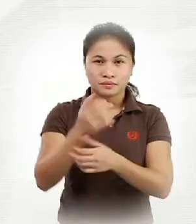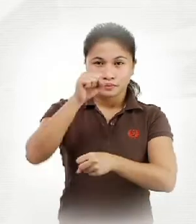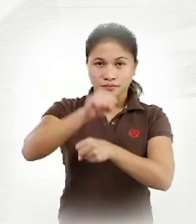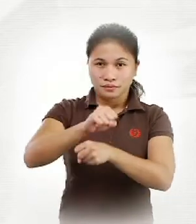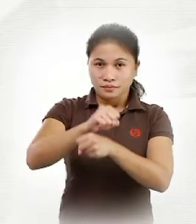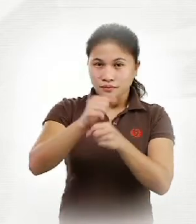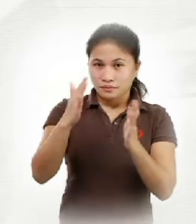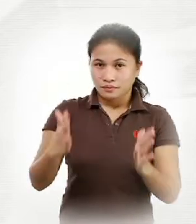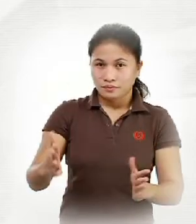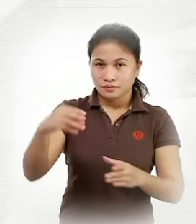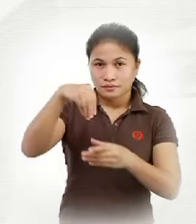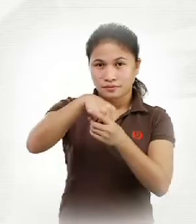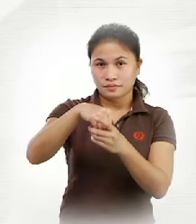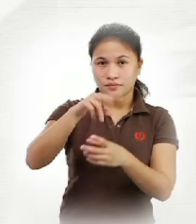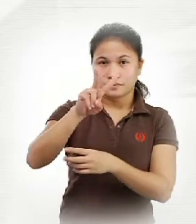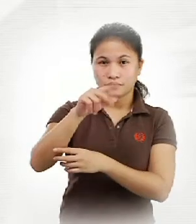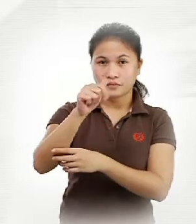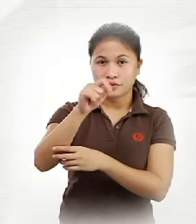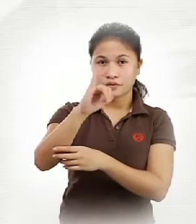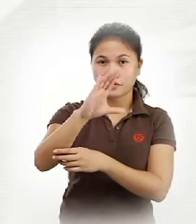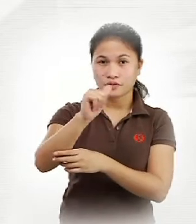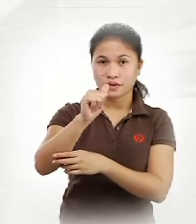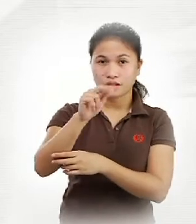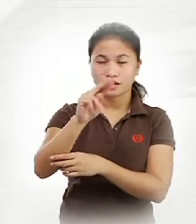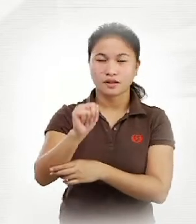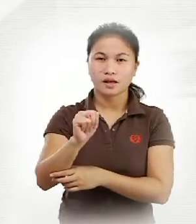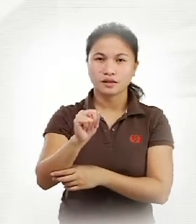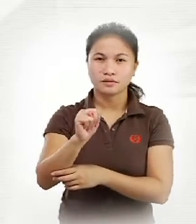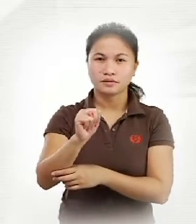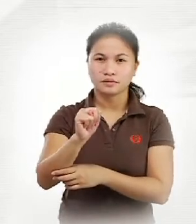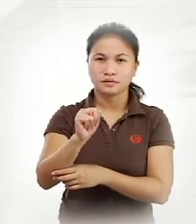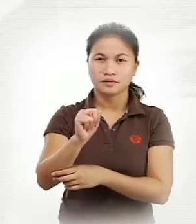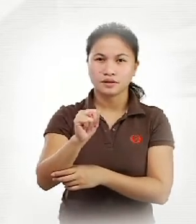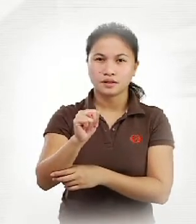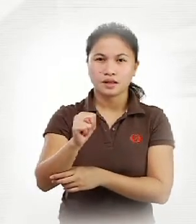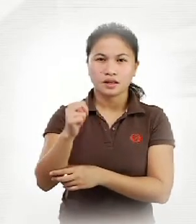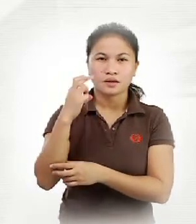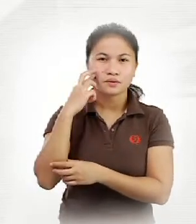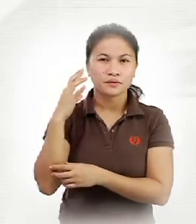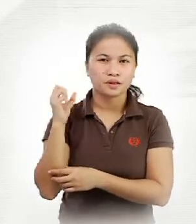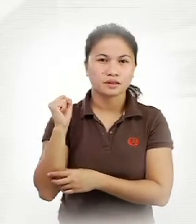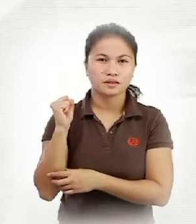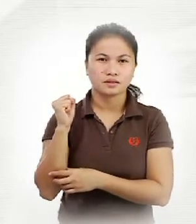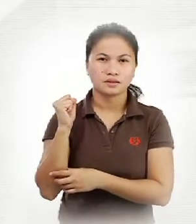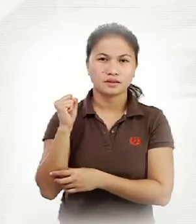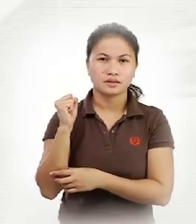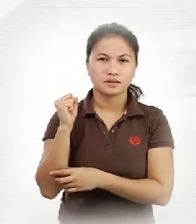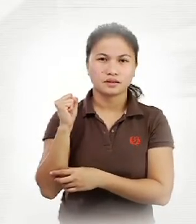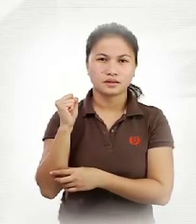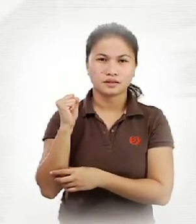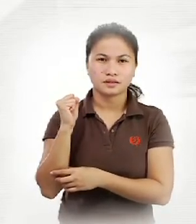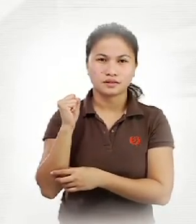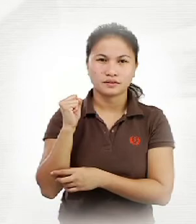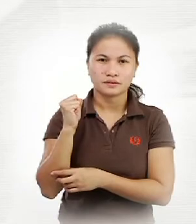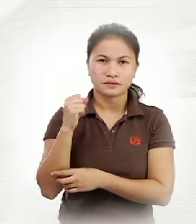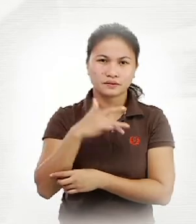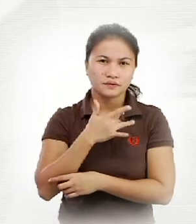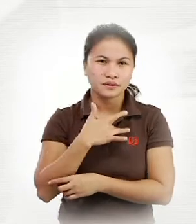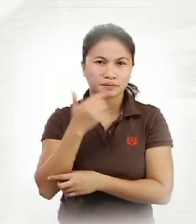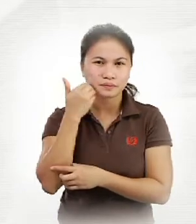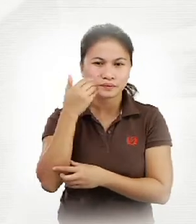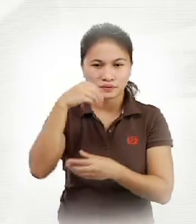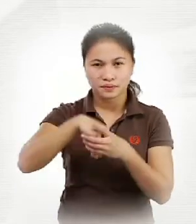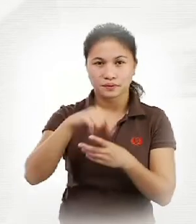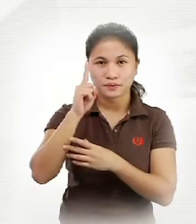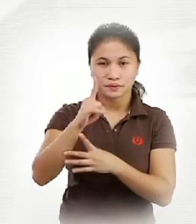worker in the Vatican. You know, I was, of course, quite timid. And in one